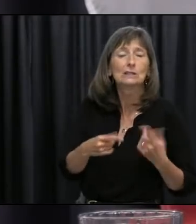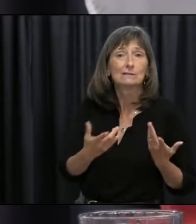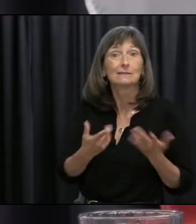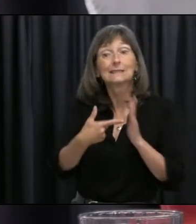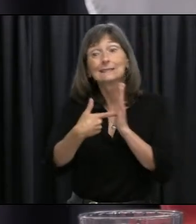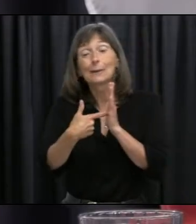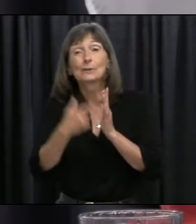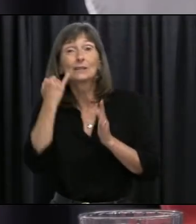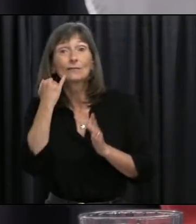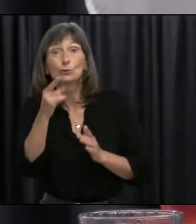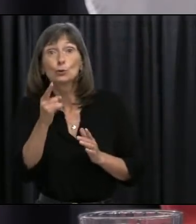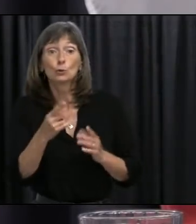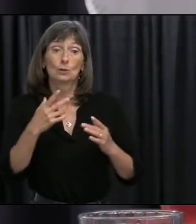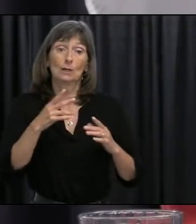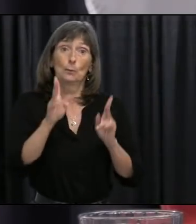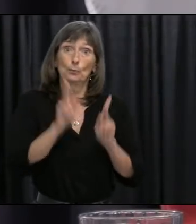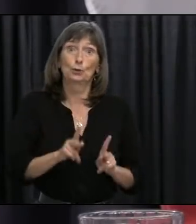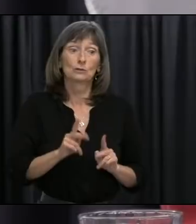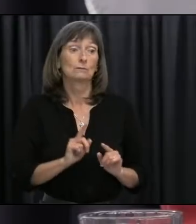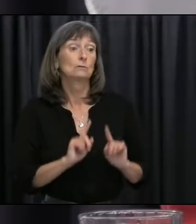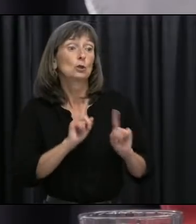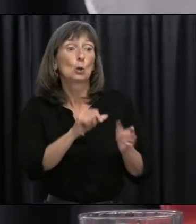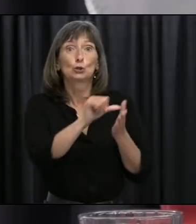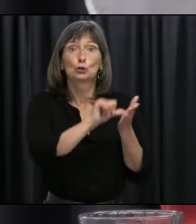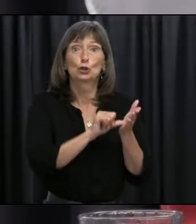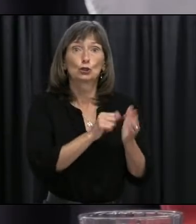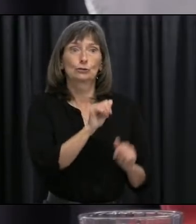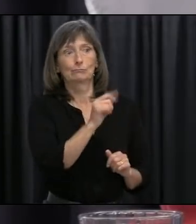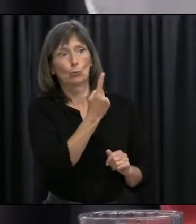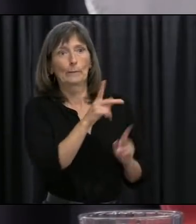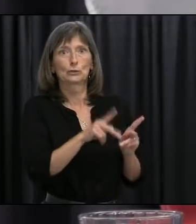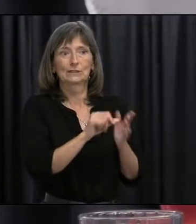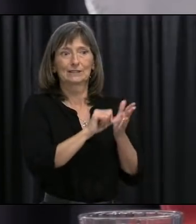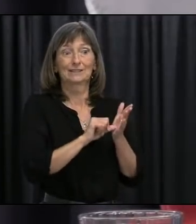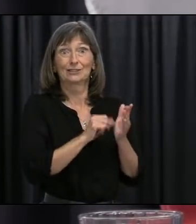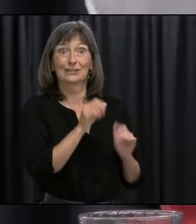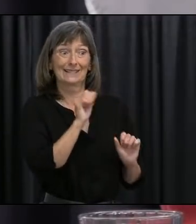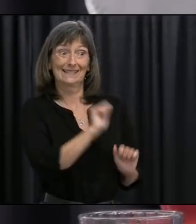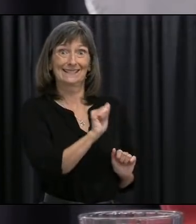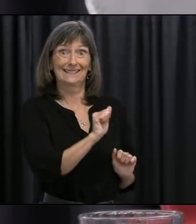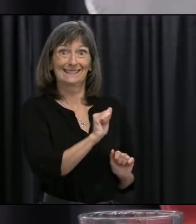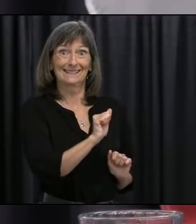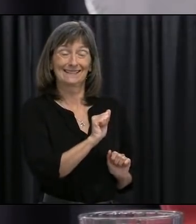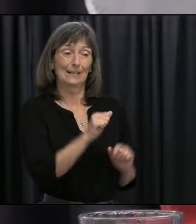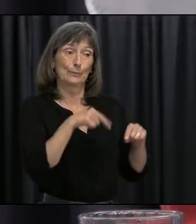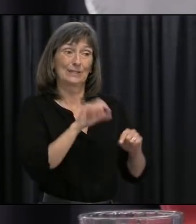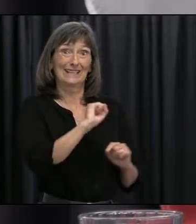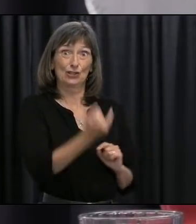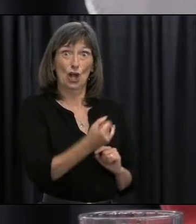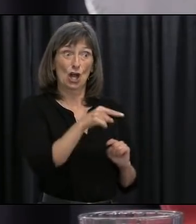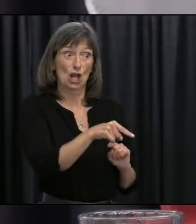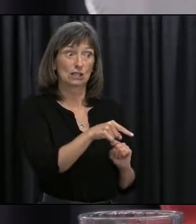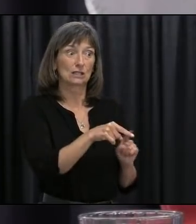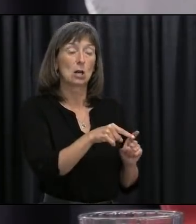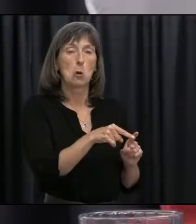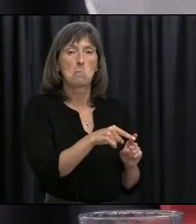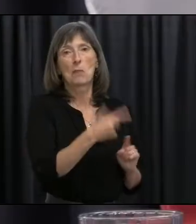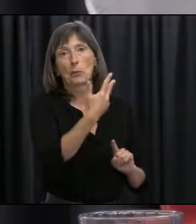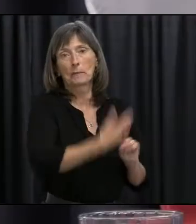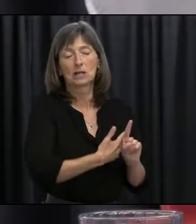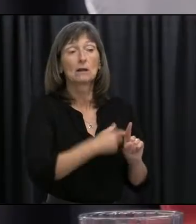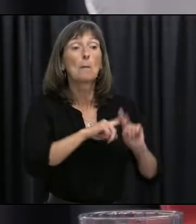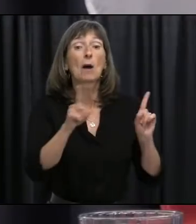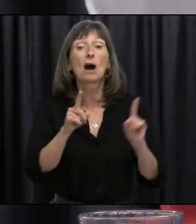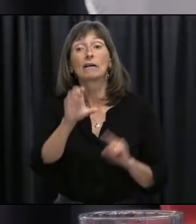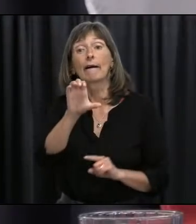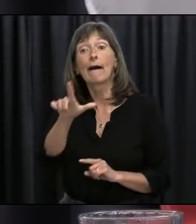Surgeon A in St. John's, you're going to have to wait 3 months for an appointment. But if you're referred to Surgeon B in Clarenville, you might only